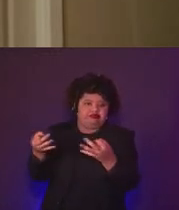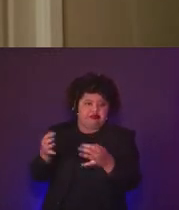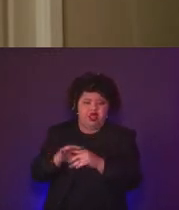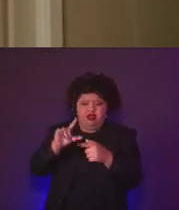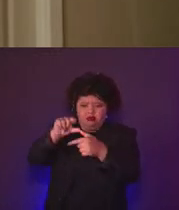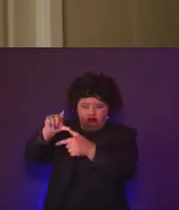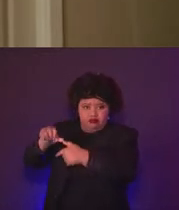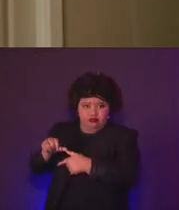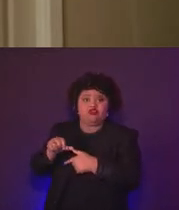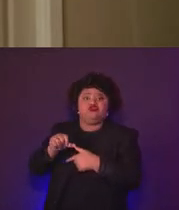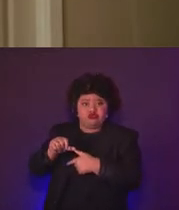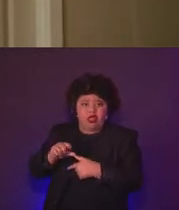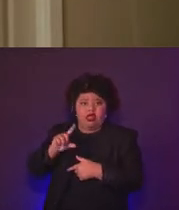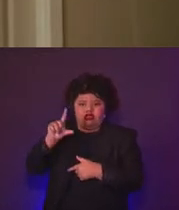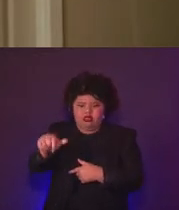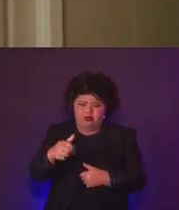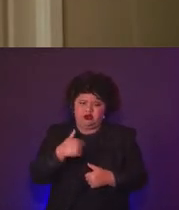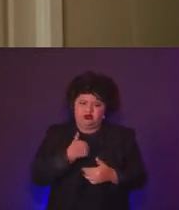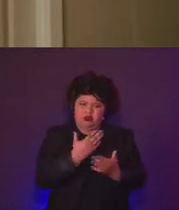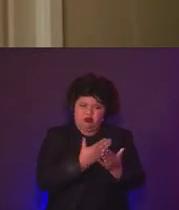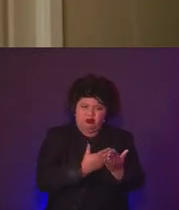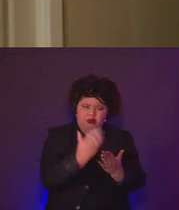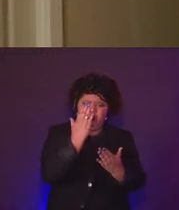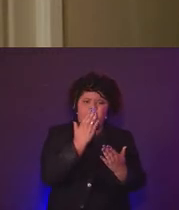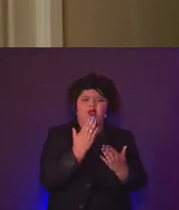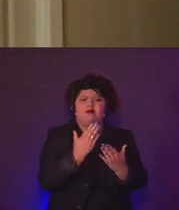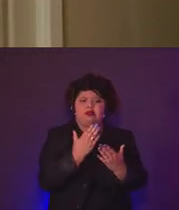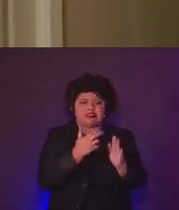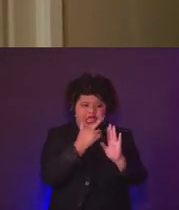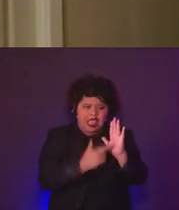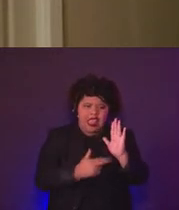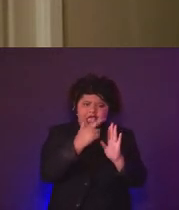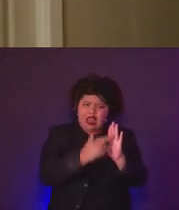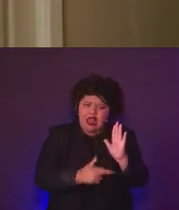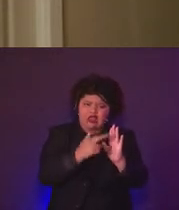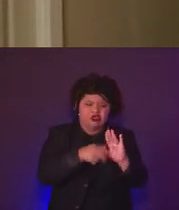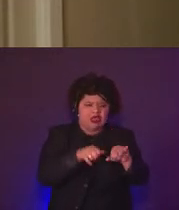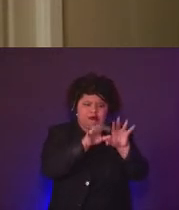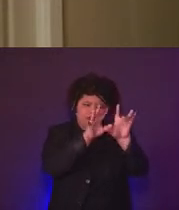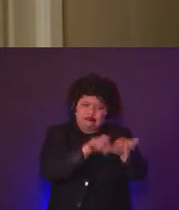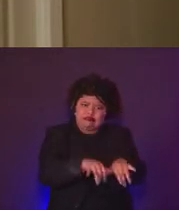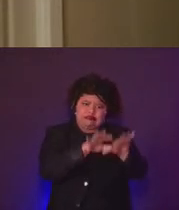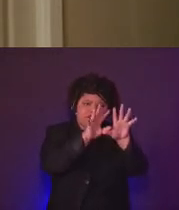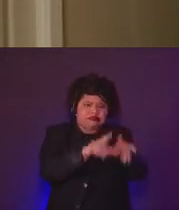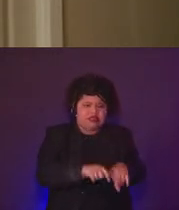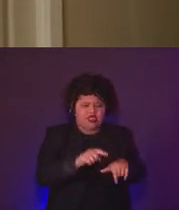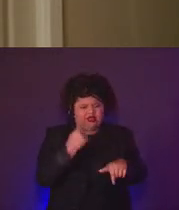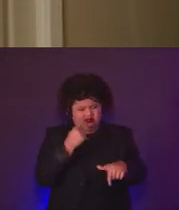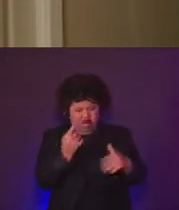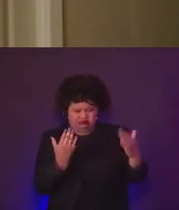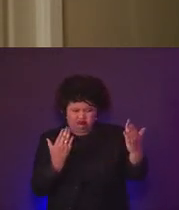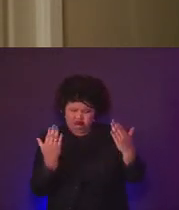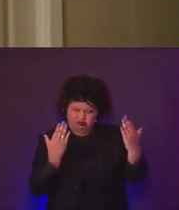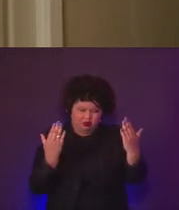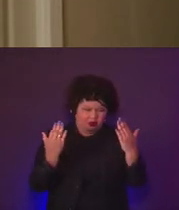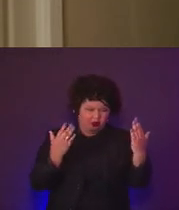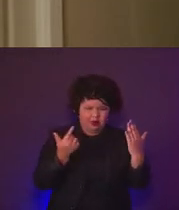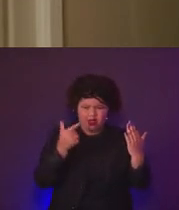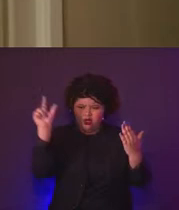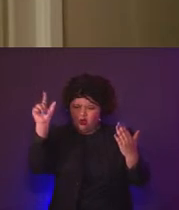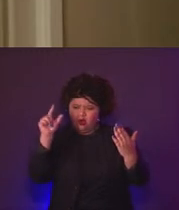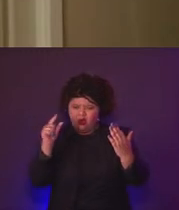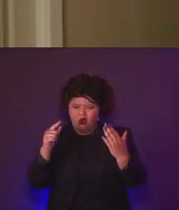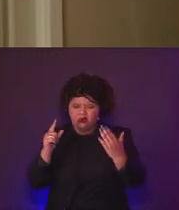processing tens of thousands of damage reports and matching them with property records, looking for a pattern that would help explain